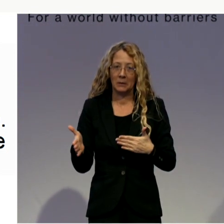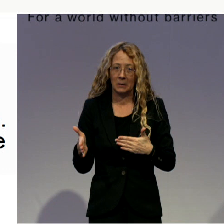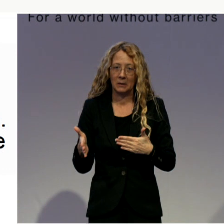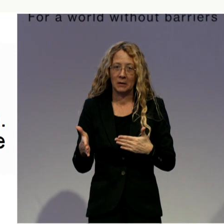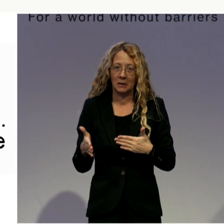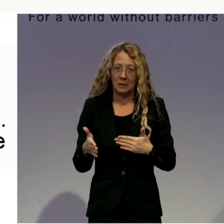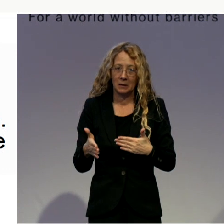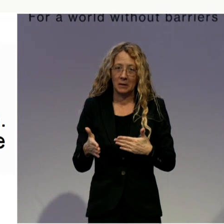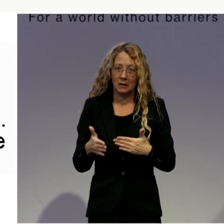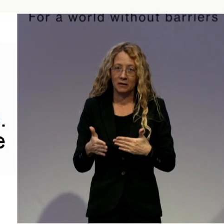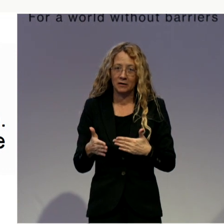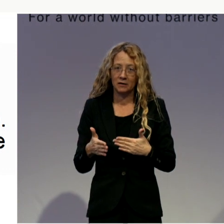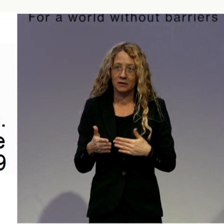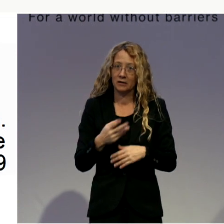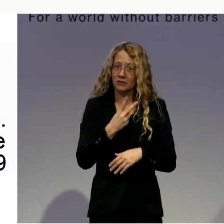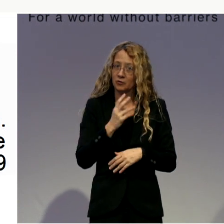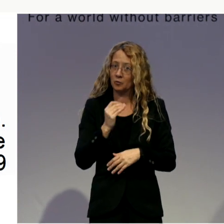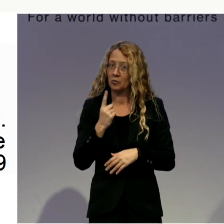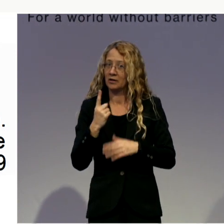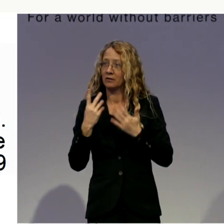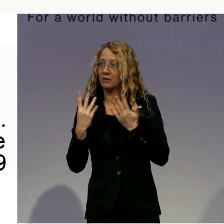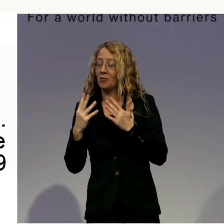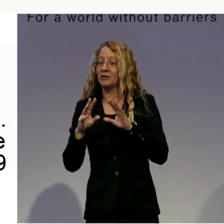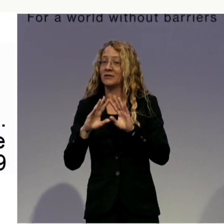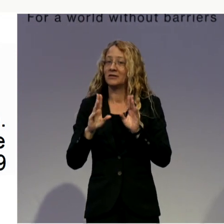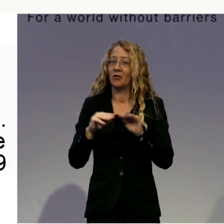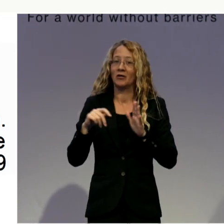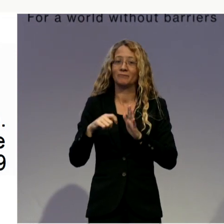2019 Zero Project Conference.